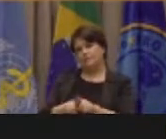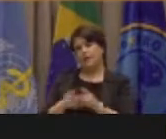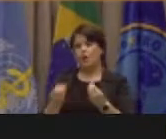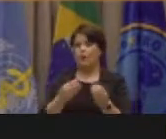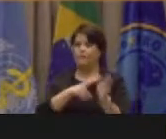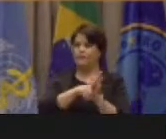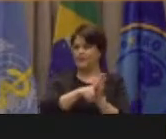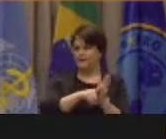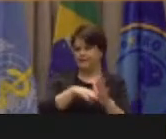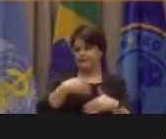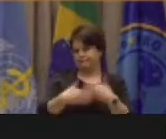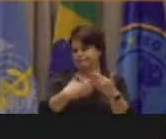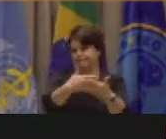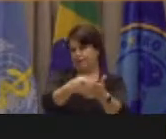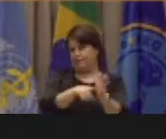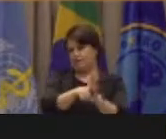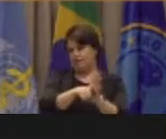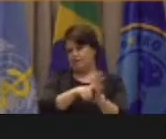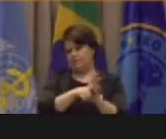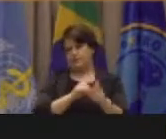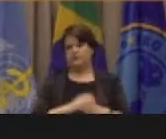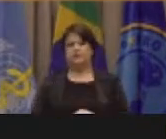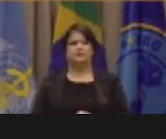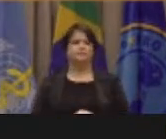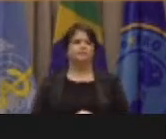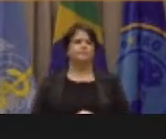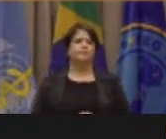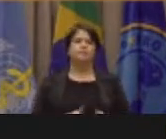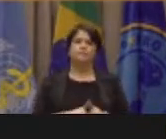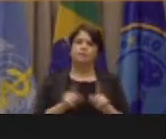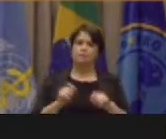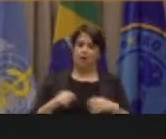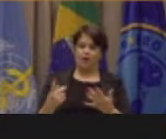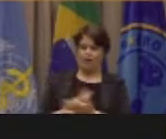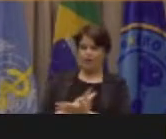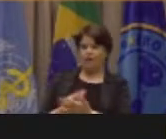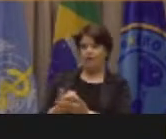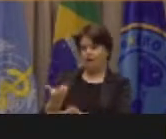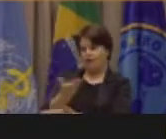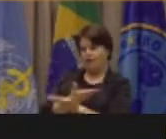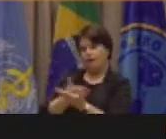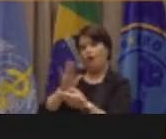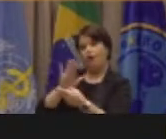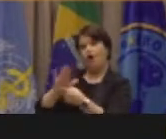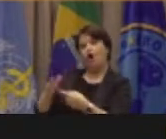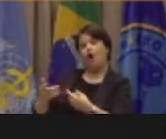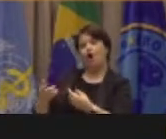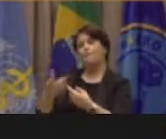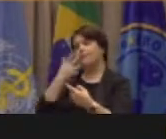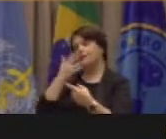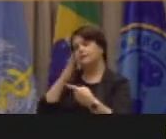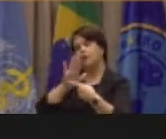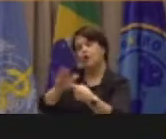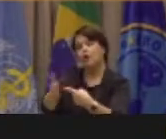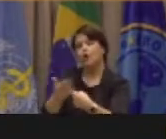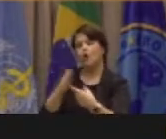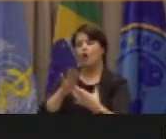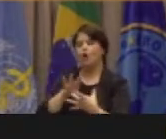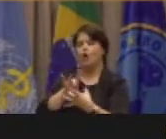on that. We are in a network of research that can have